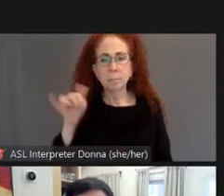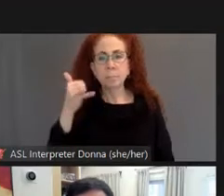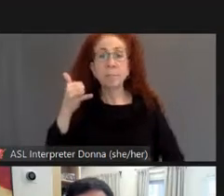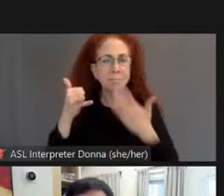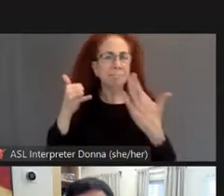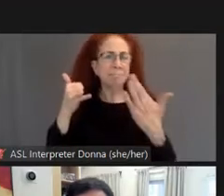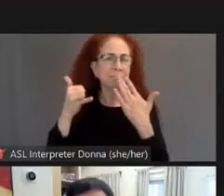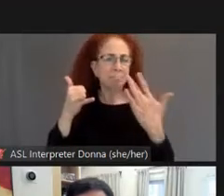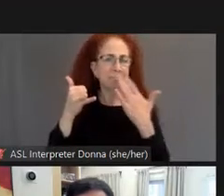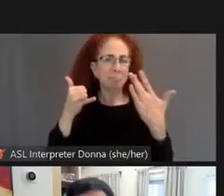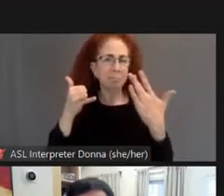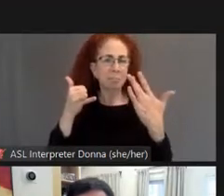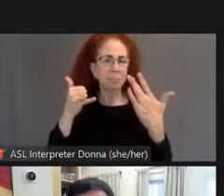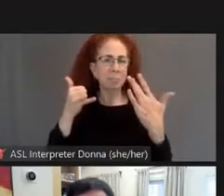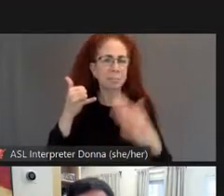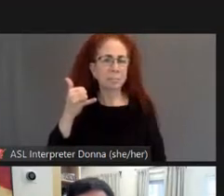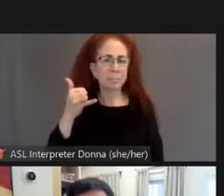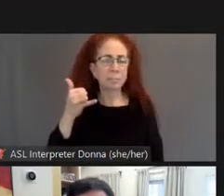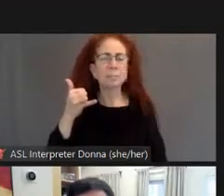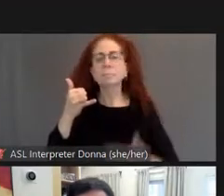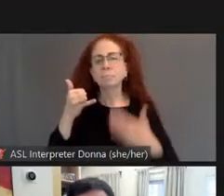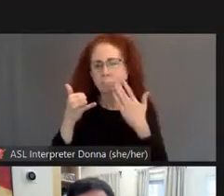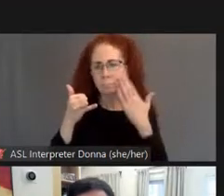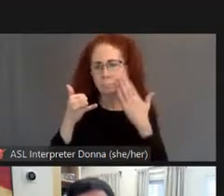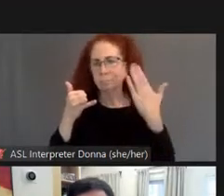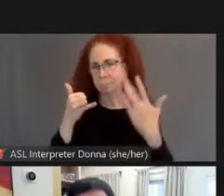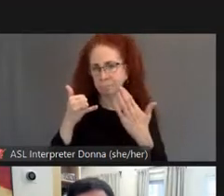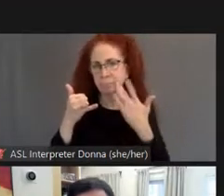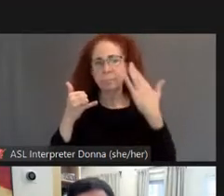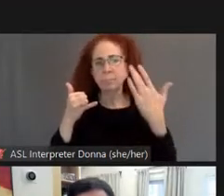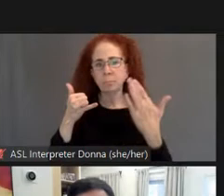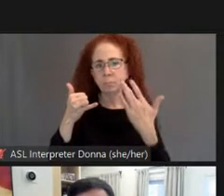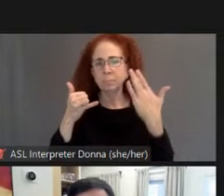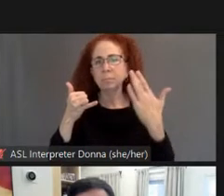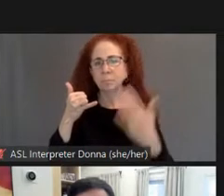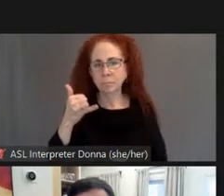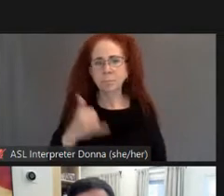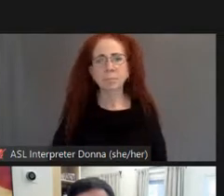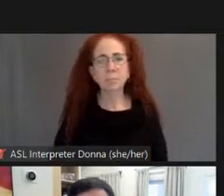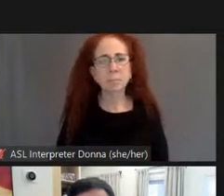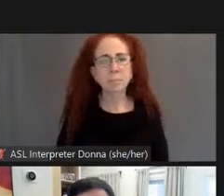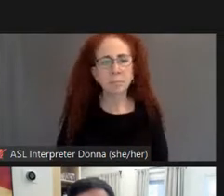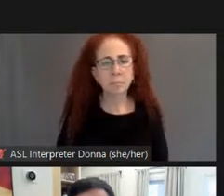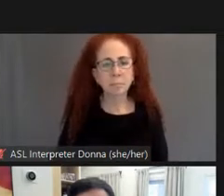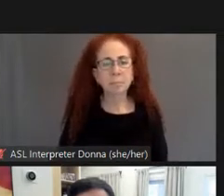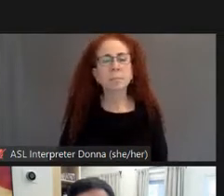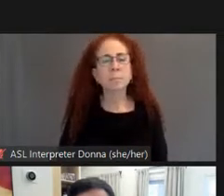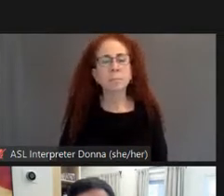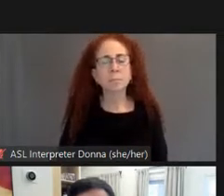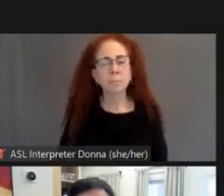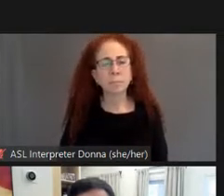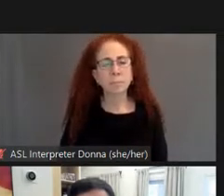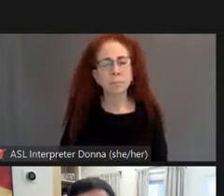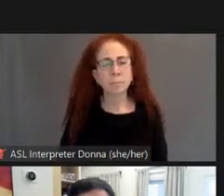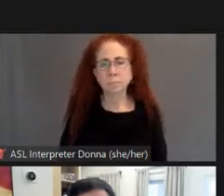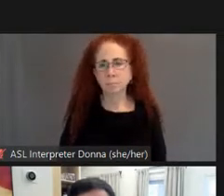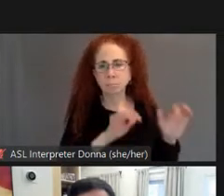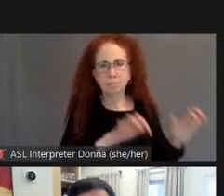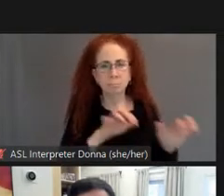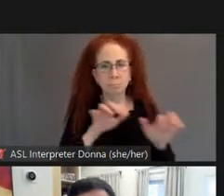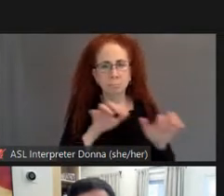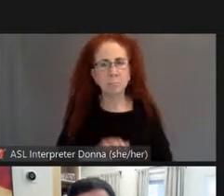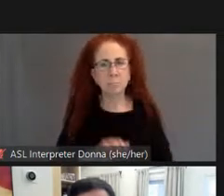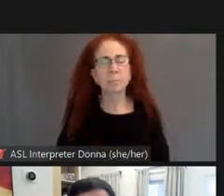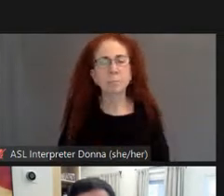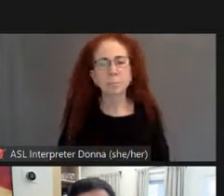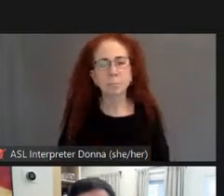allô? Mais non, madame, nous sommes plusieurs sur la ligne. Raccrochez. Vous êtes avec